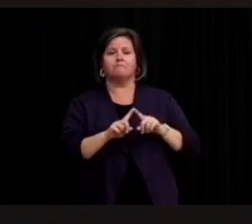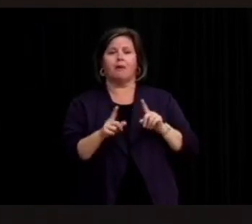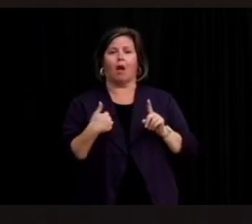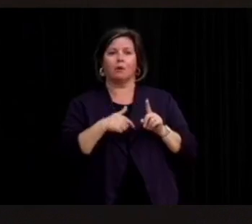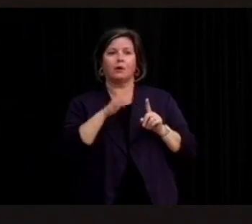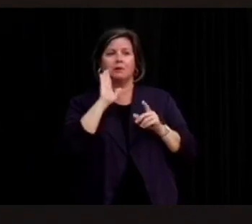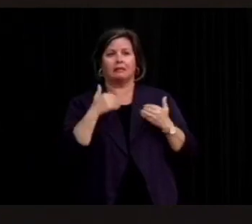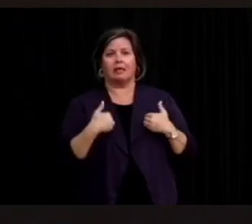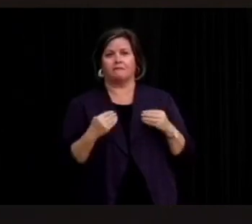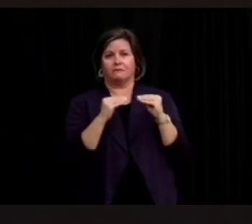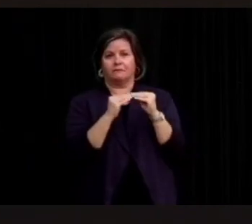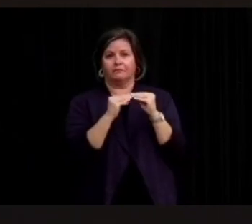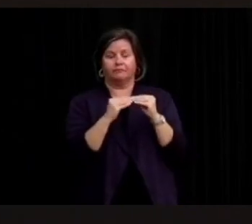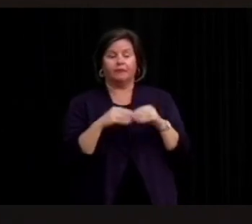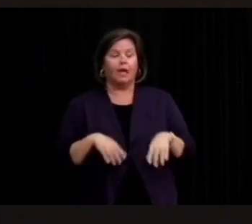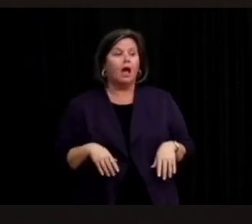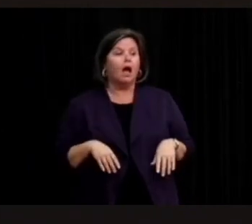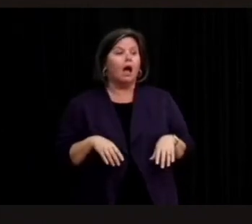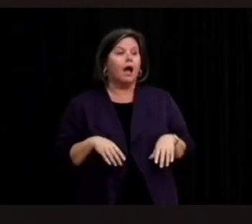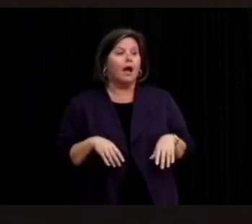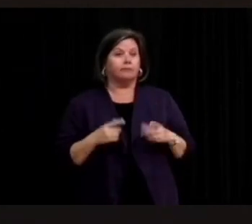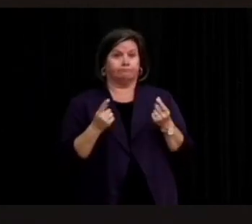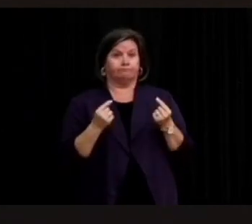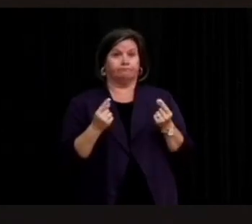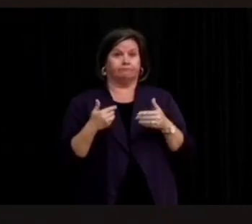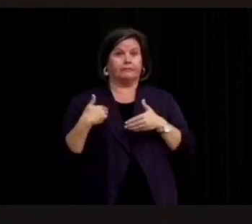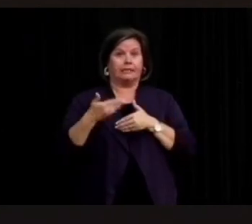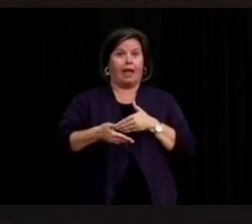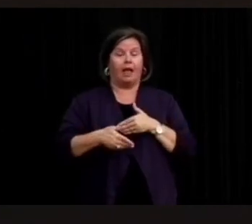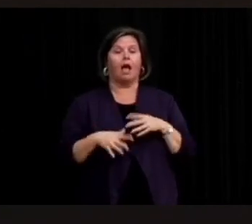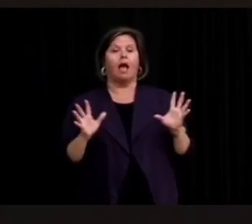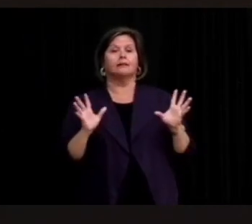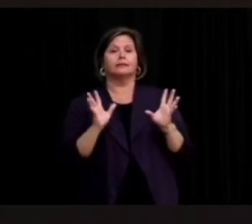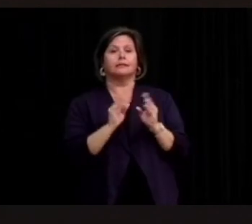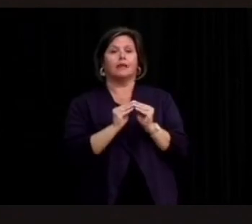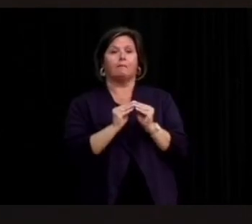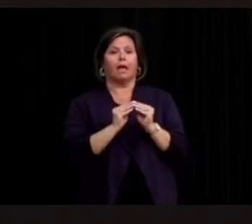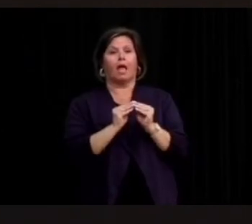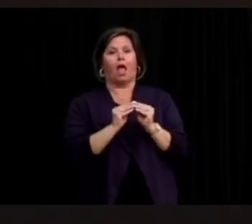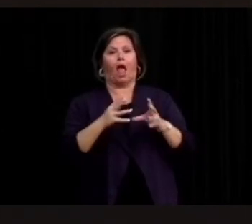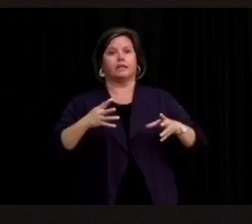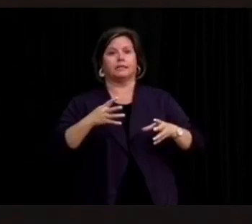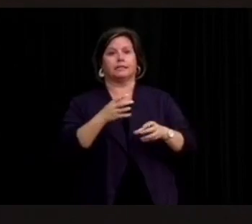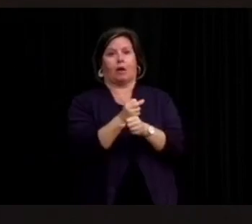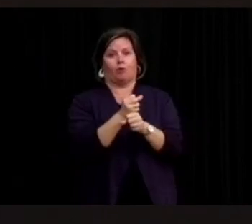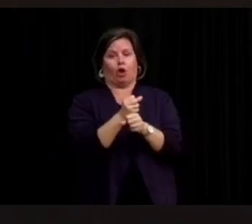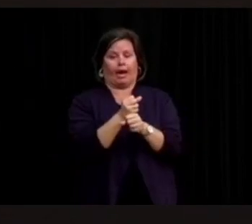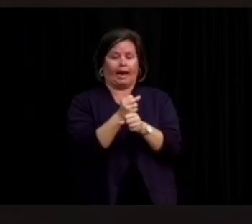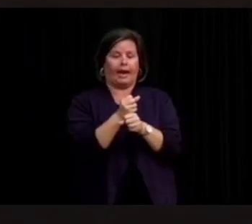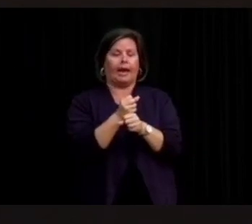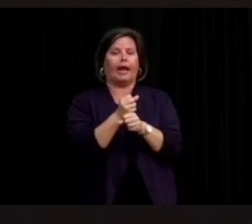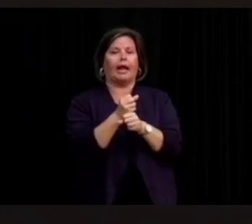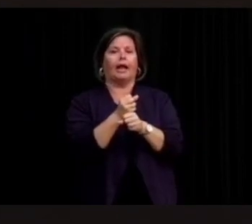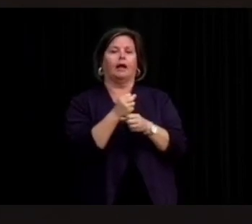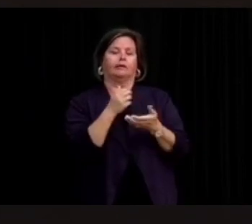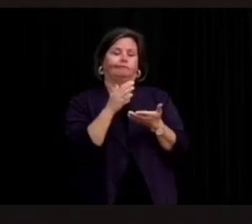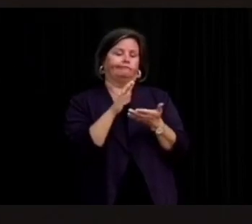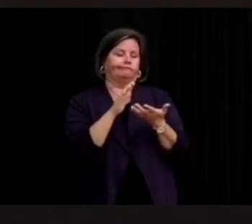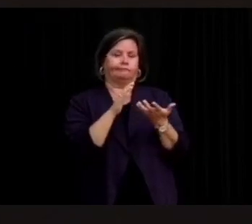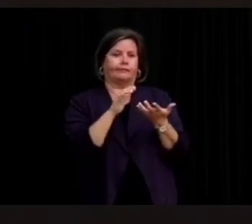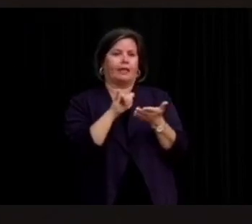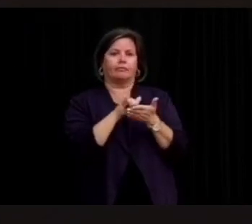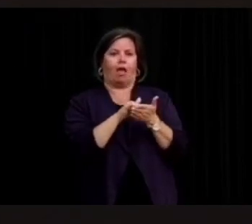next is we will be issuing a summit summary that will go into basically laying out